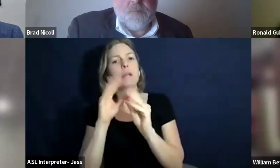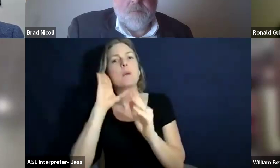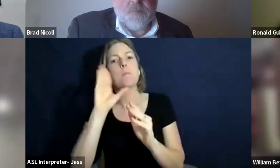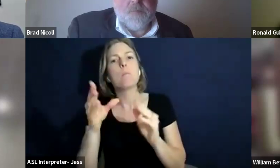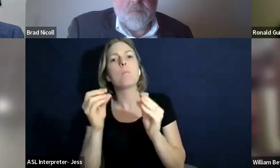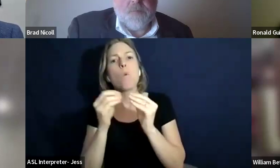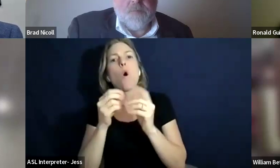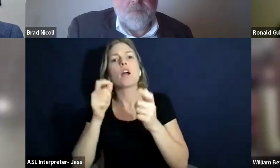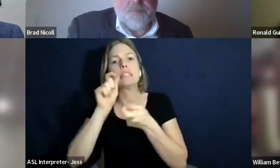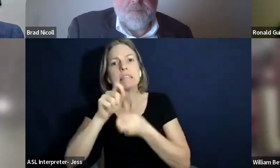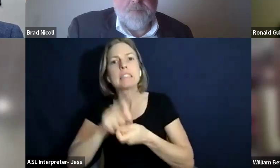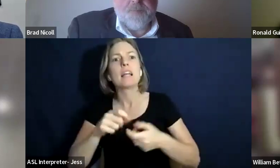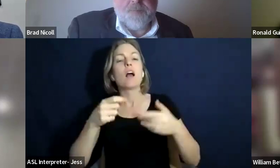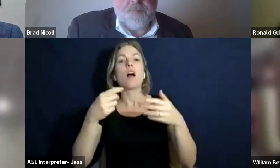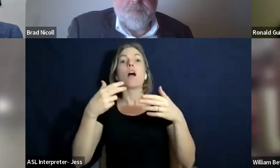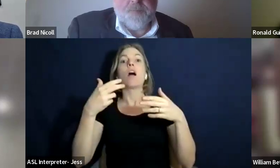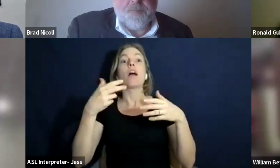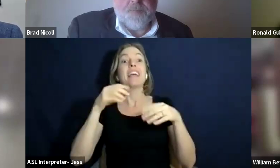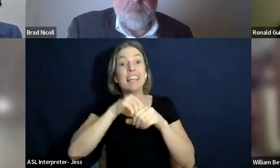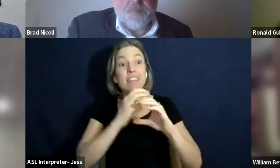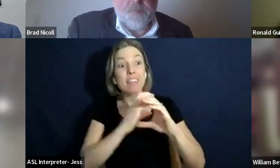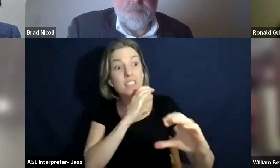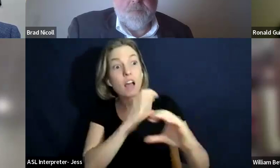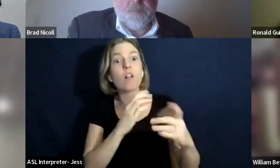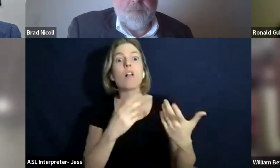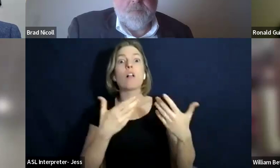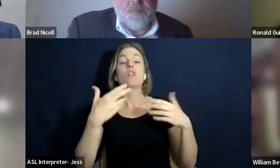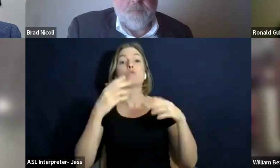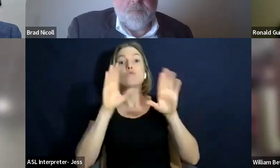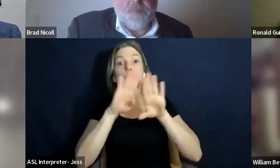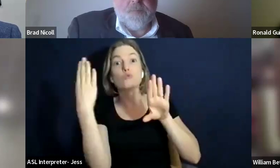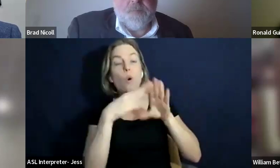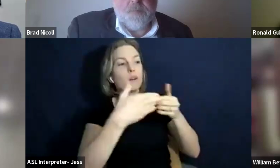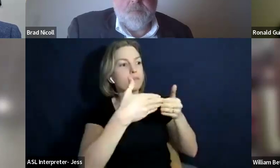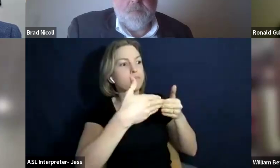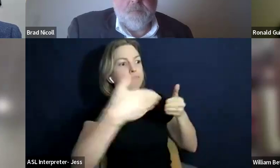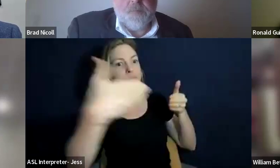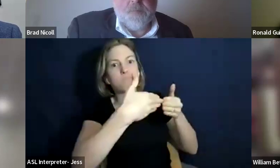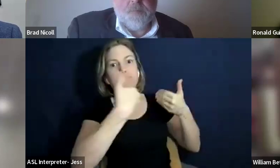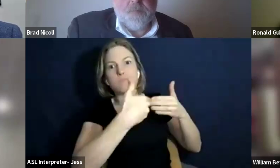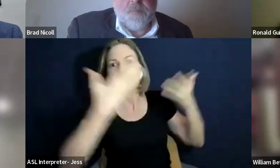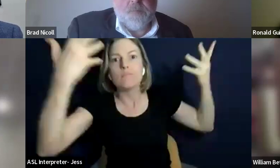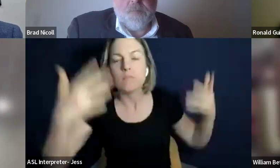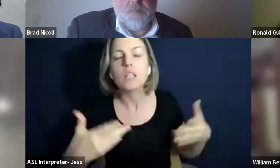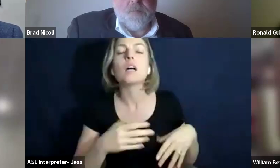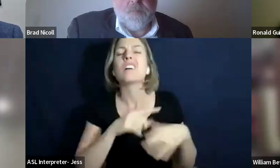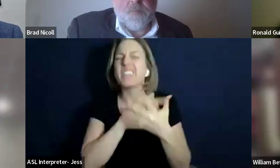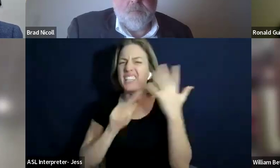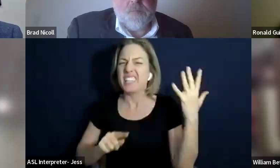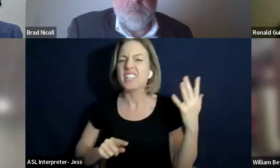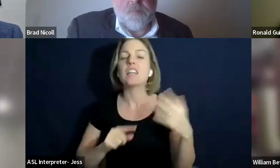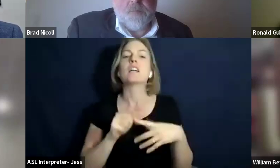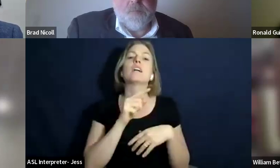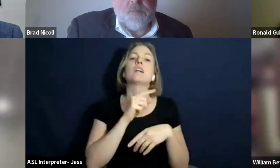people access, and so forth. So that stuff is forthcoming. But in general, is that we will be using